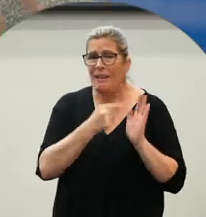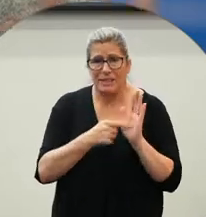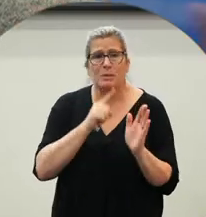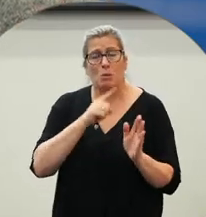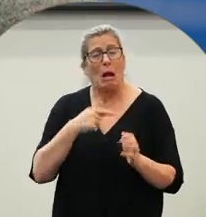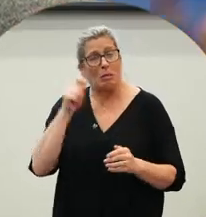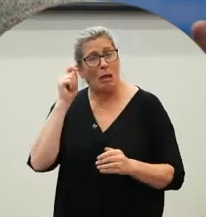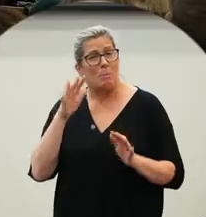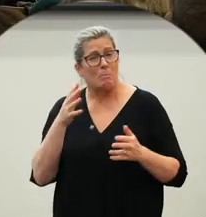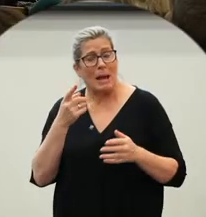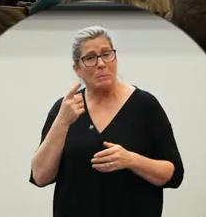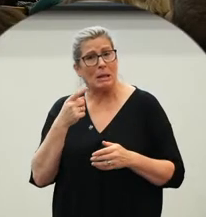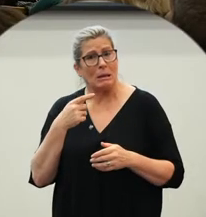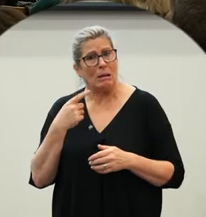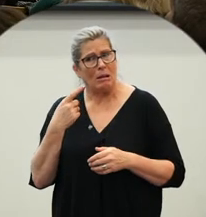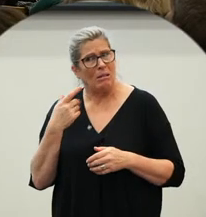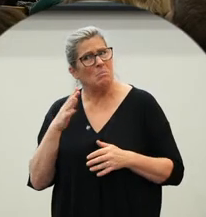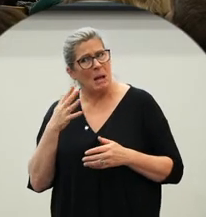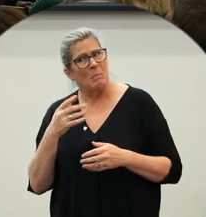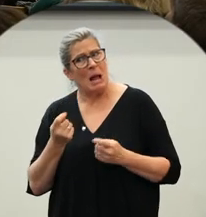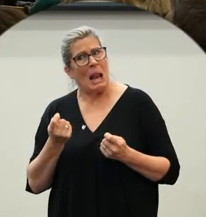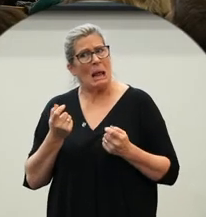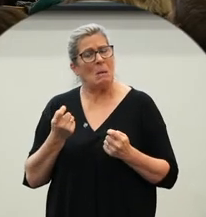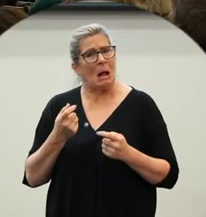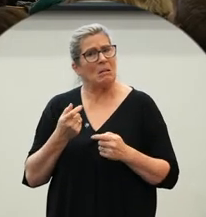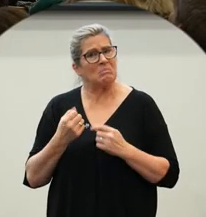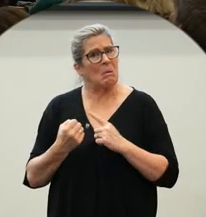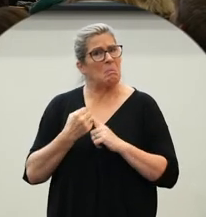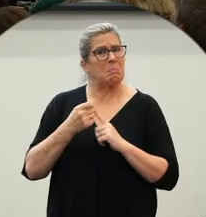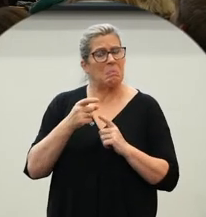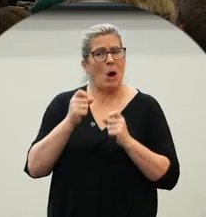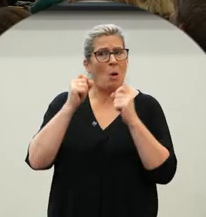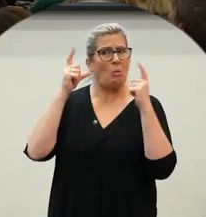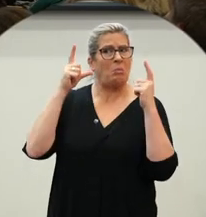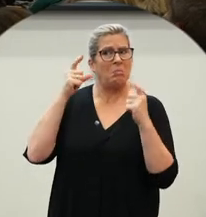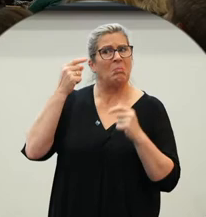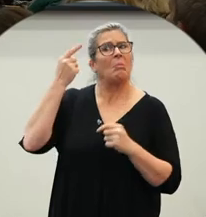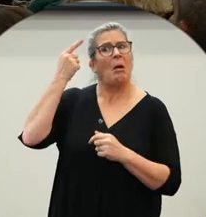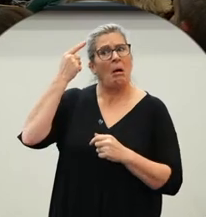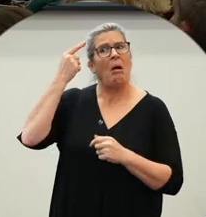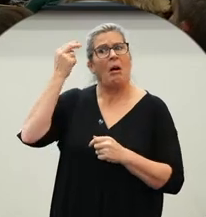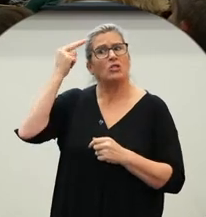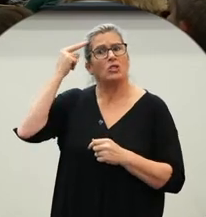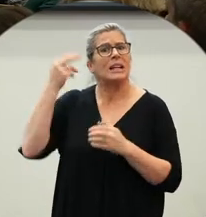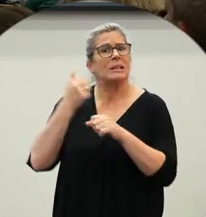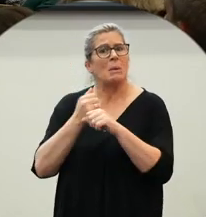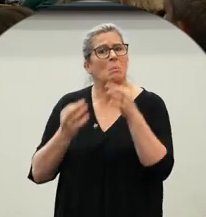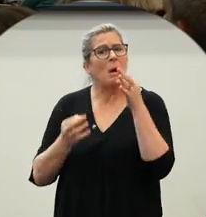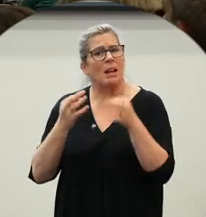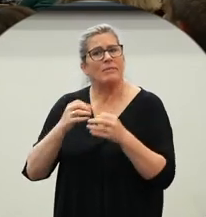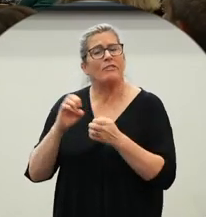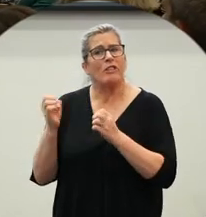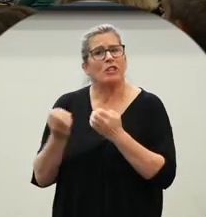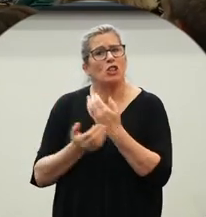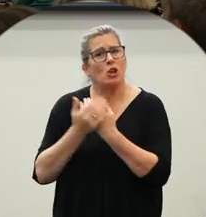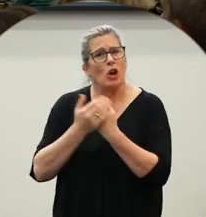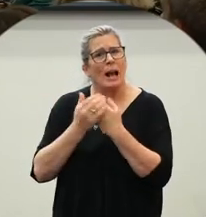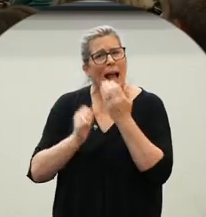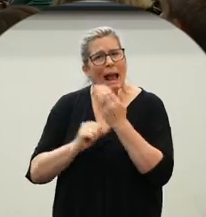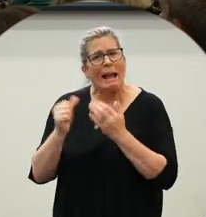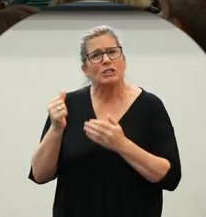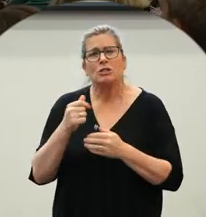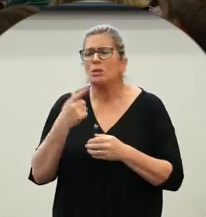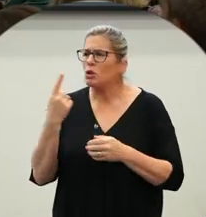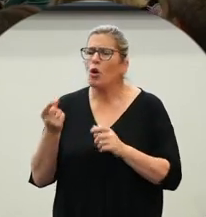Maybe it opened her eyes to politics in a way at a very young age. Let's go back to Oxford and her career. What was she studying, and what